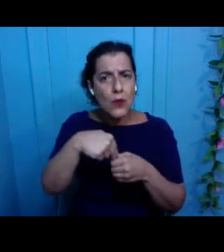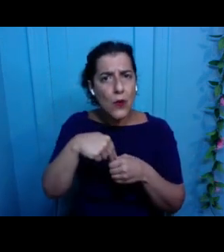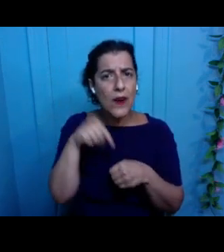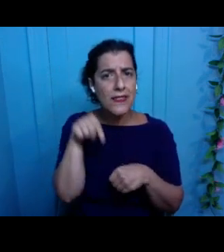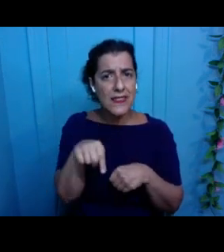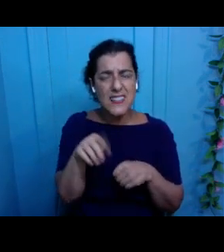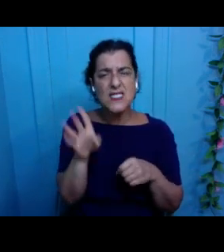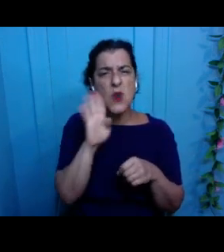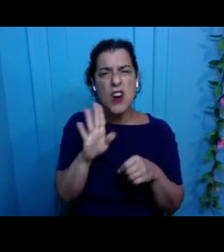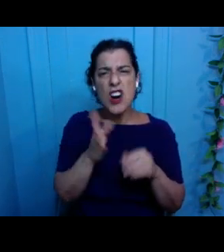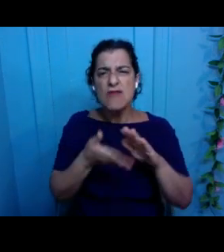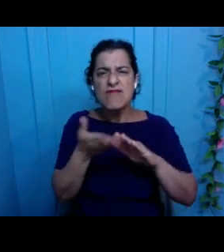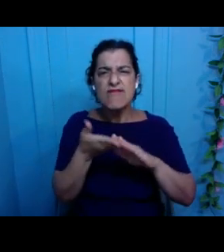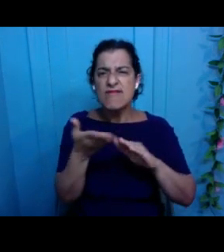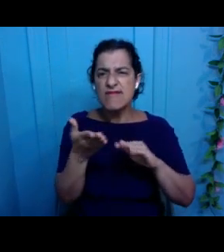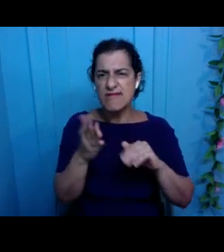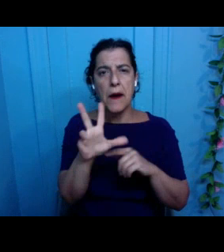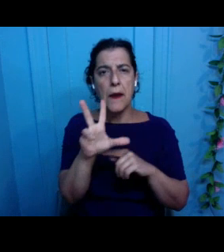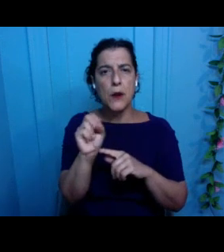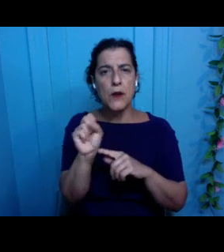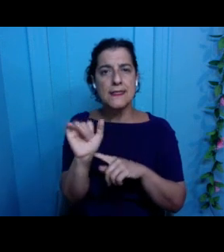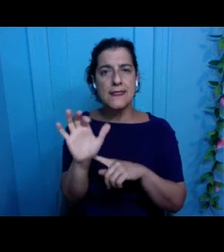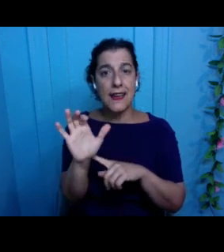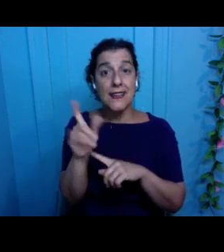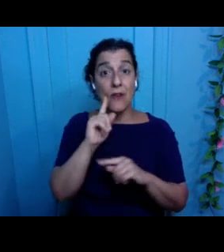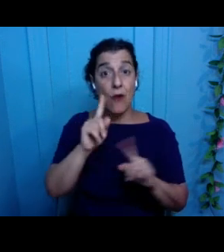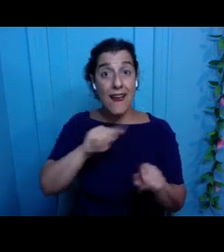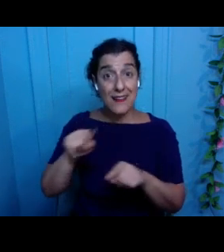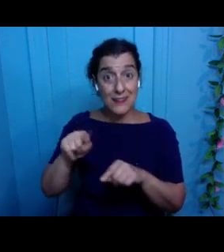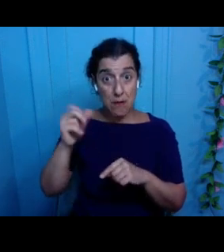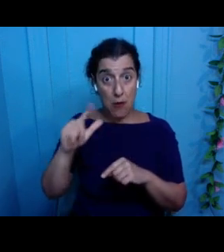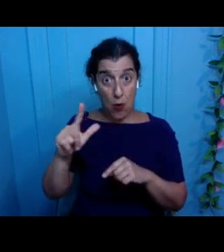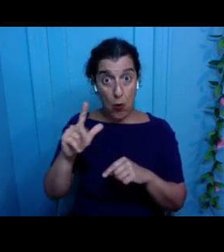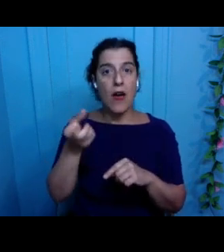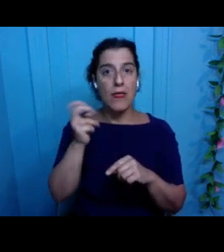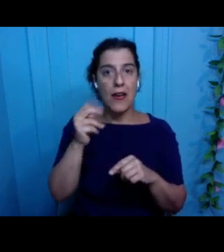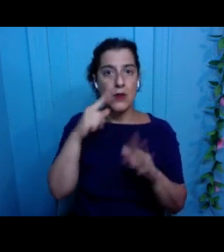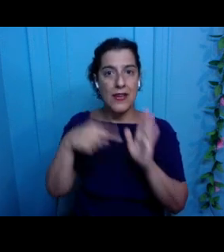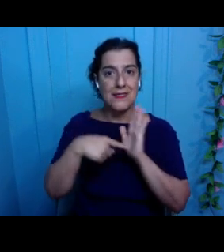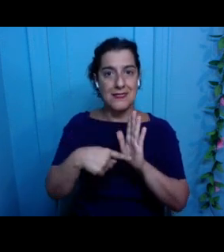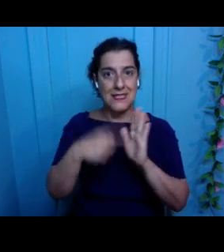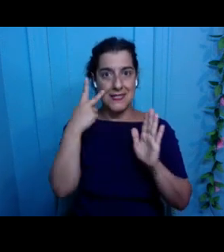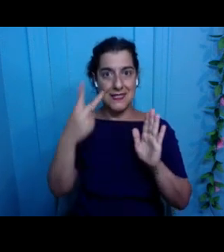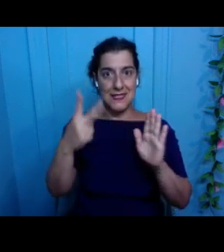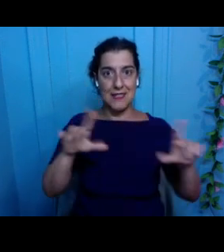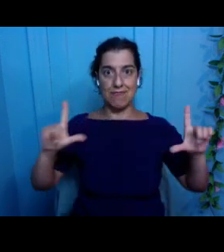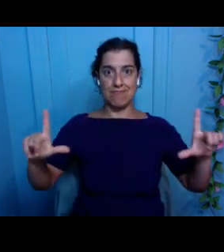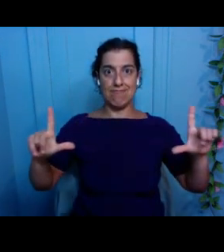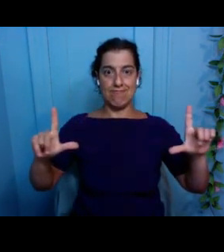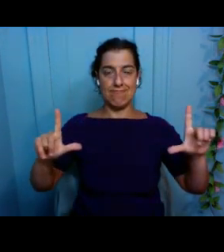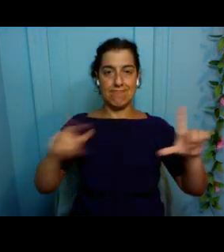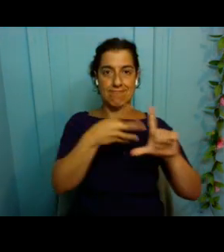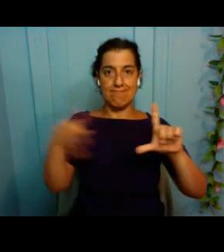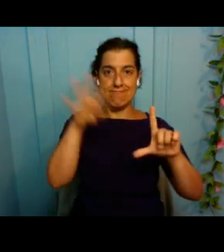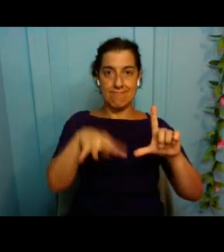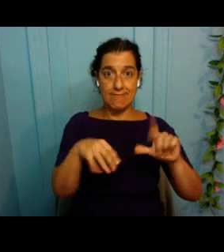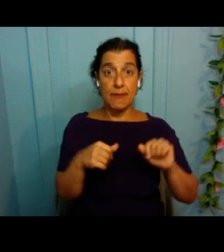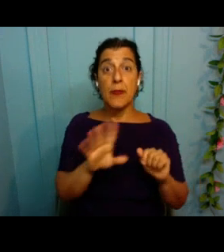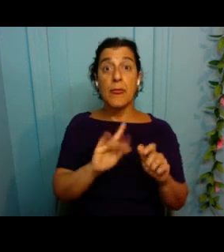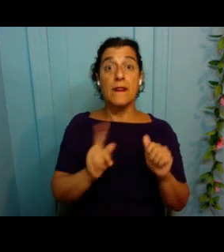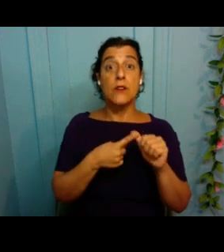30 seconds, if you would, to answer them, and then I will make the results visible to everybody. So the first